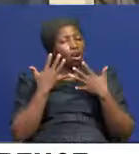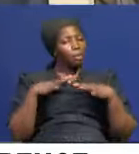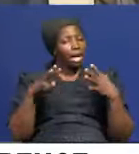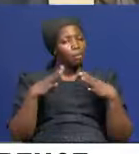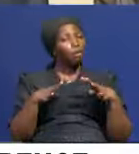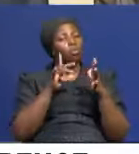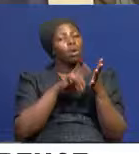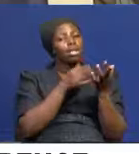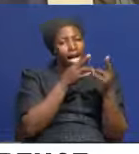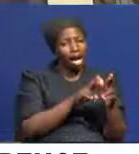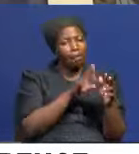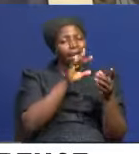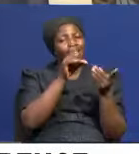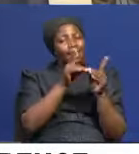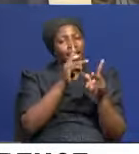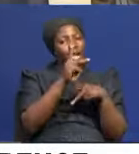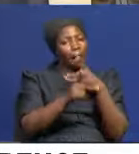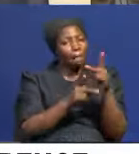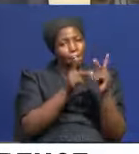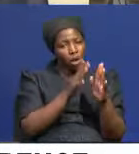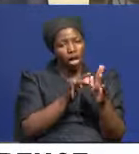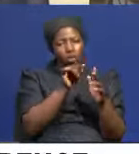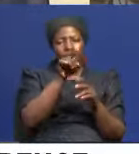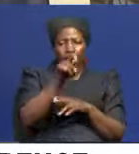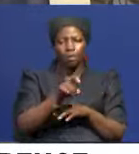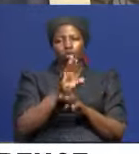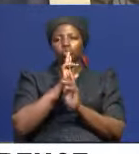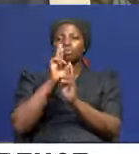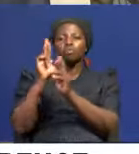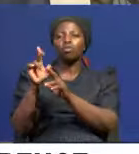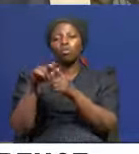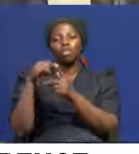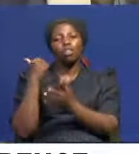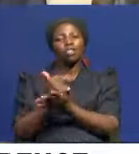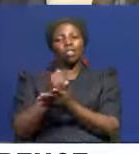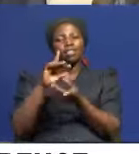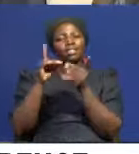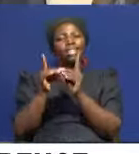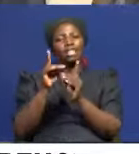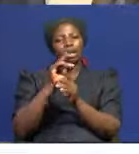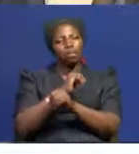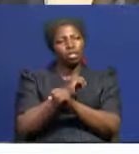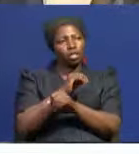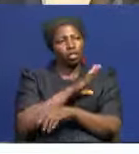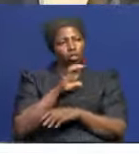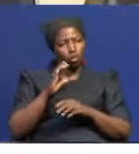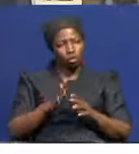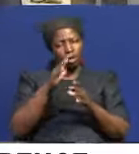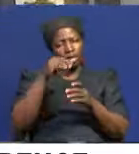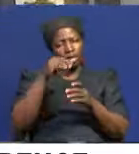is a data processor, you are supposed to report to the Office of the Data Protection Commissioner within 72